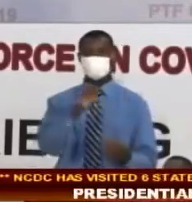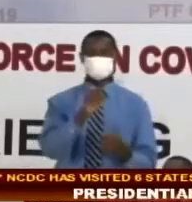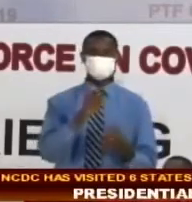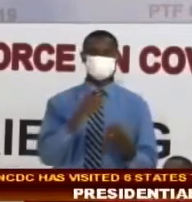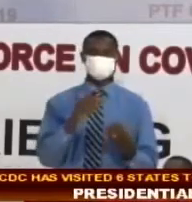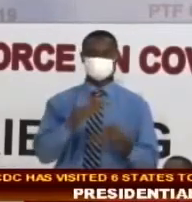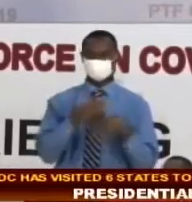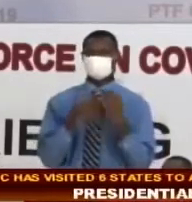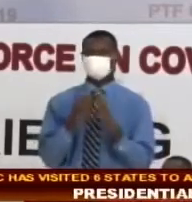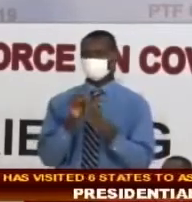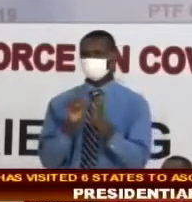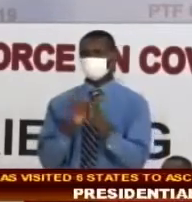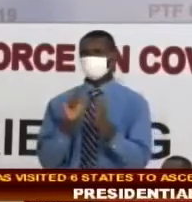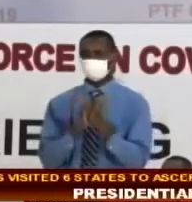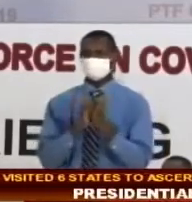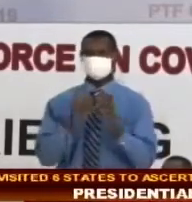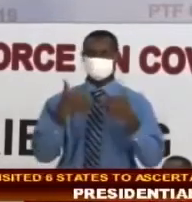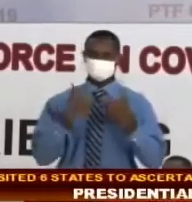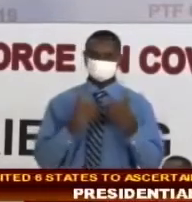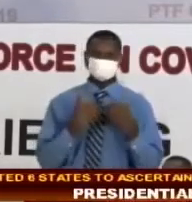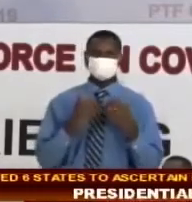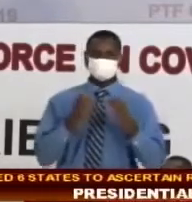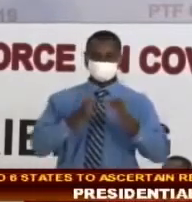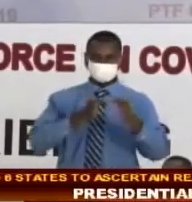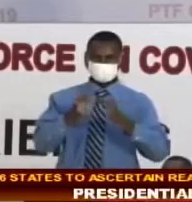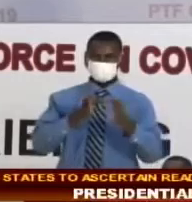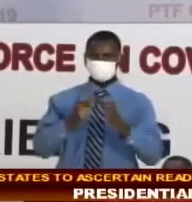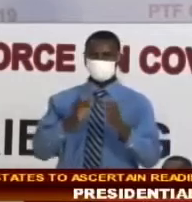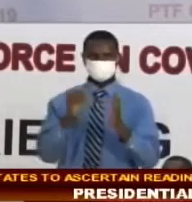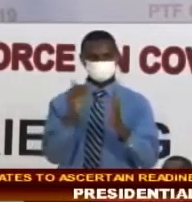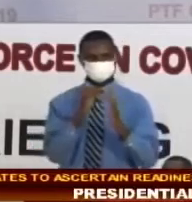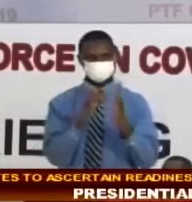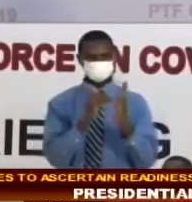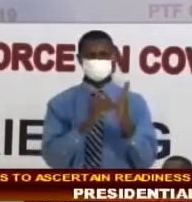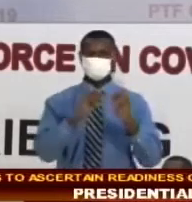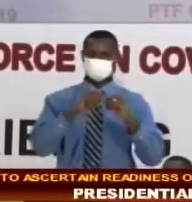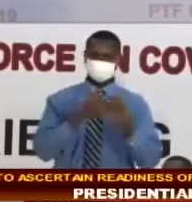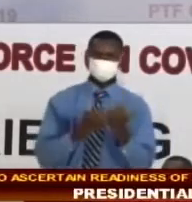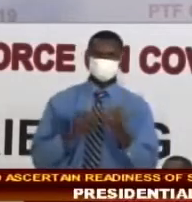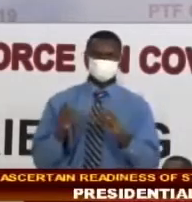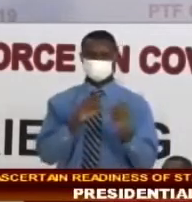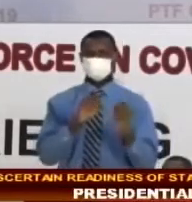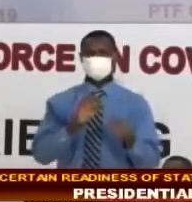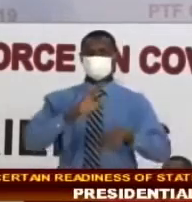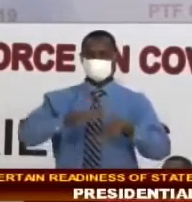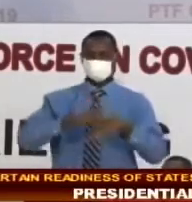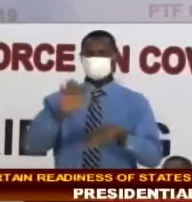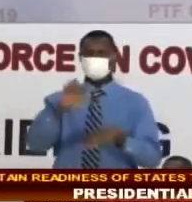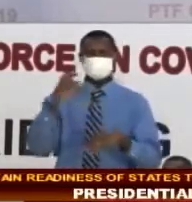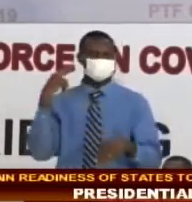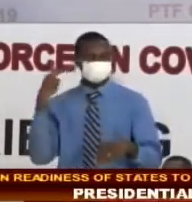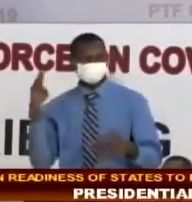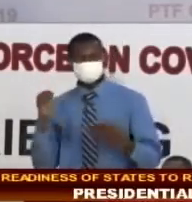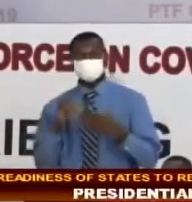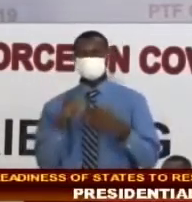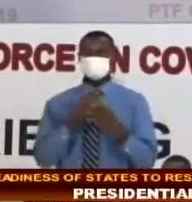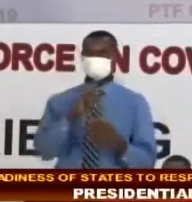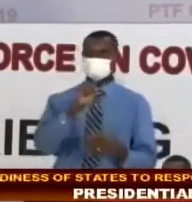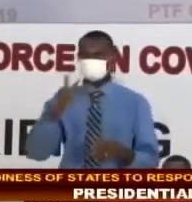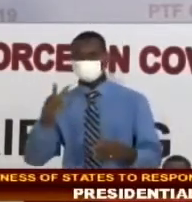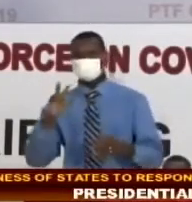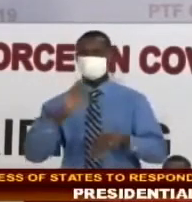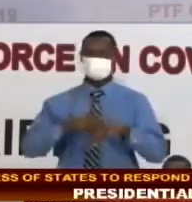their timetables for the timing when you can put your radio on or your TV on to be able to